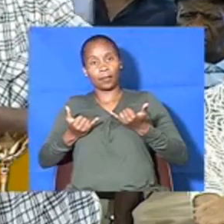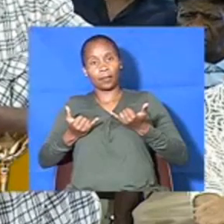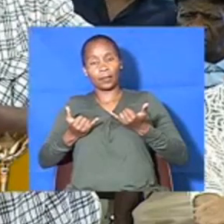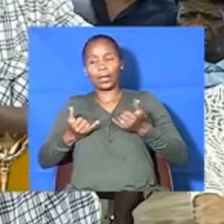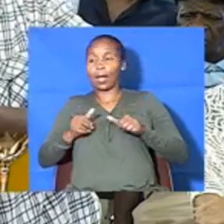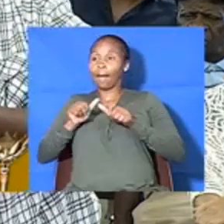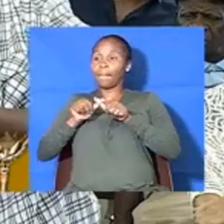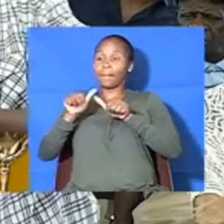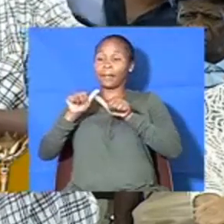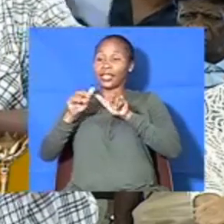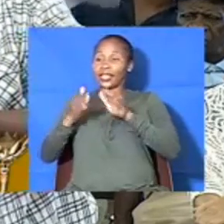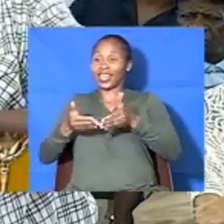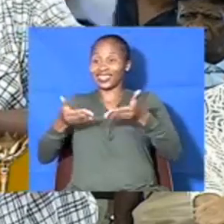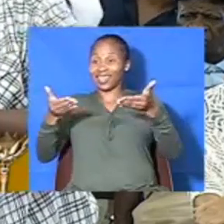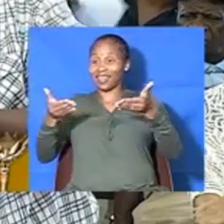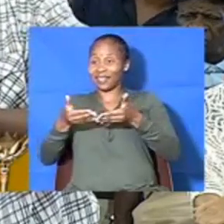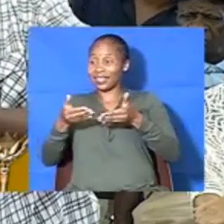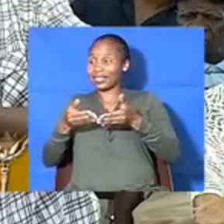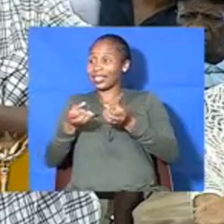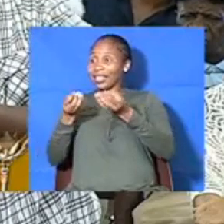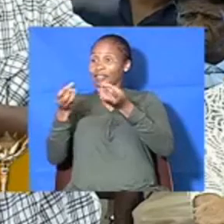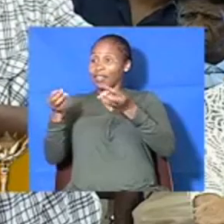we are